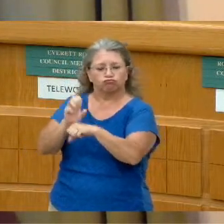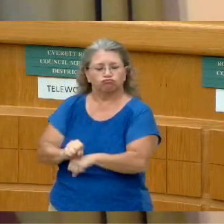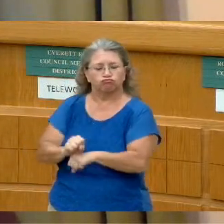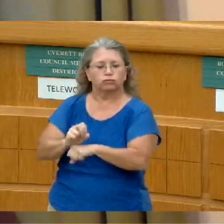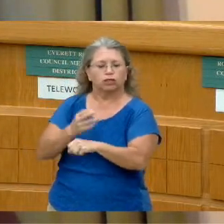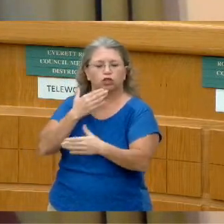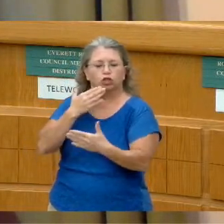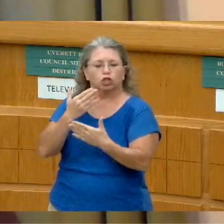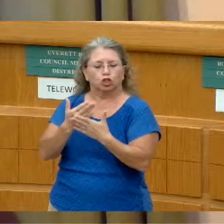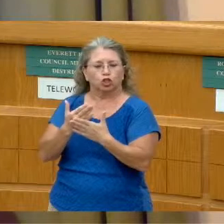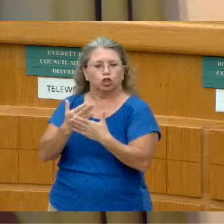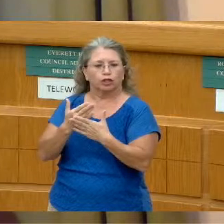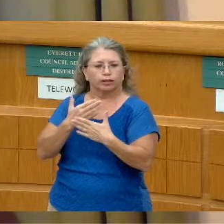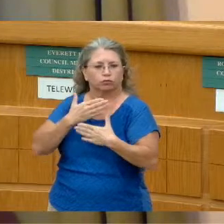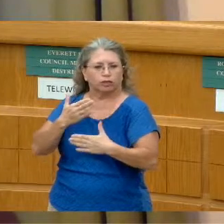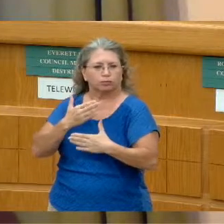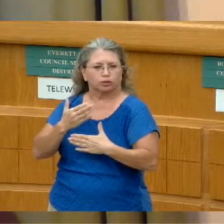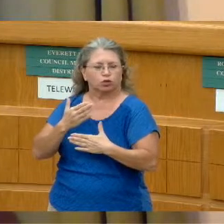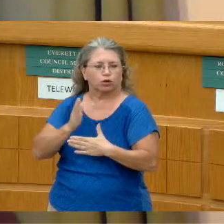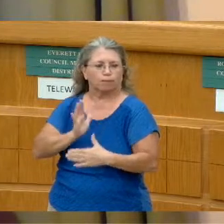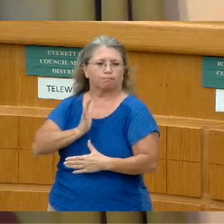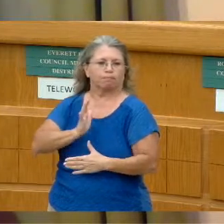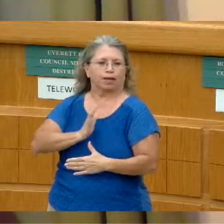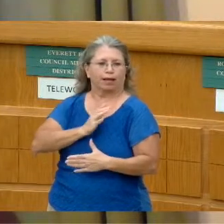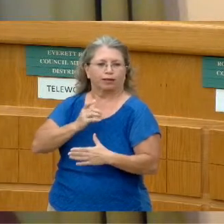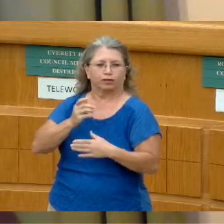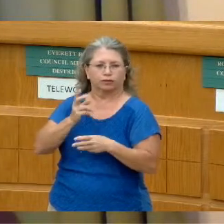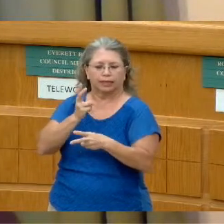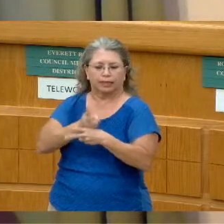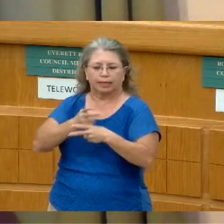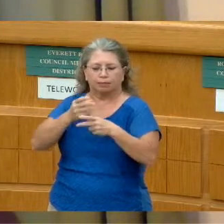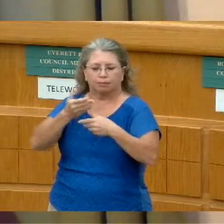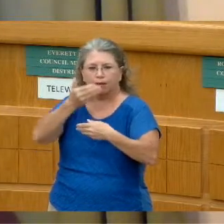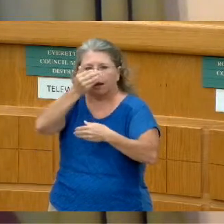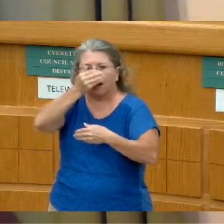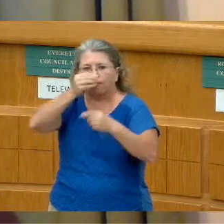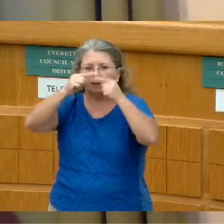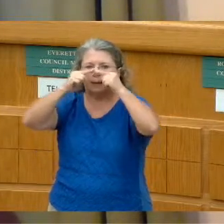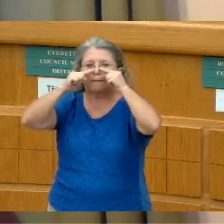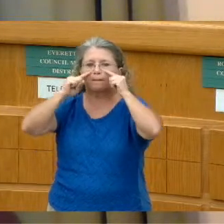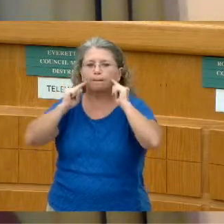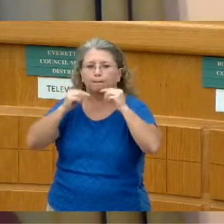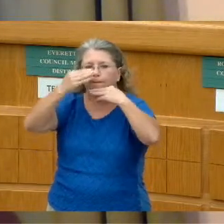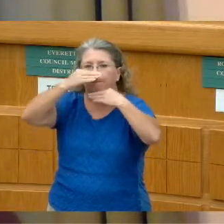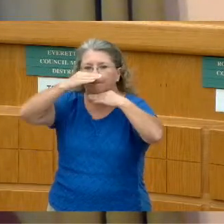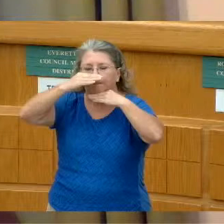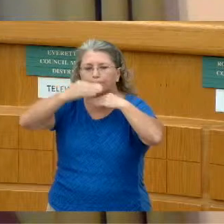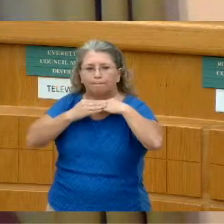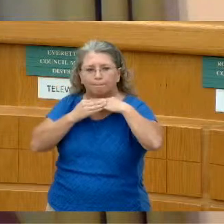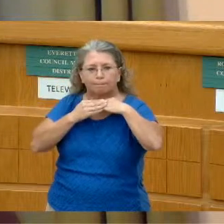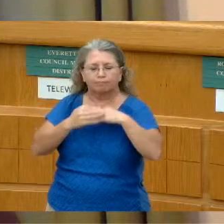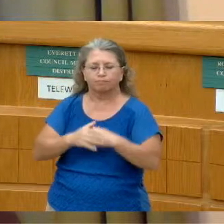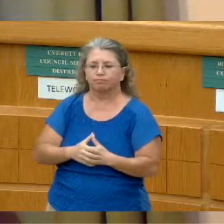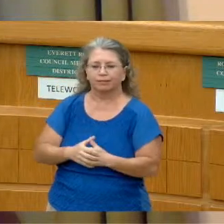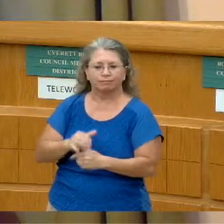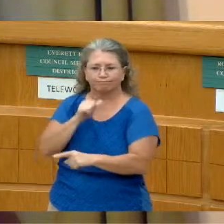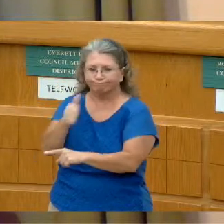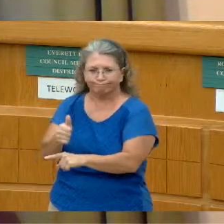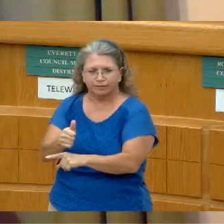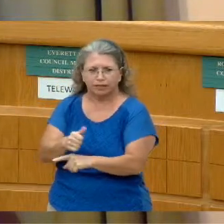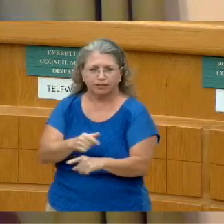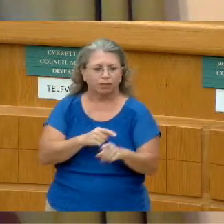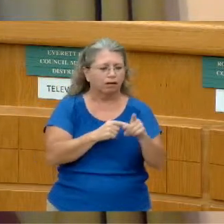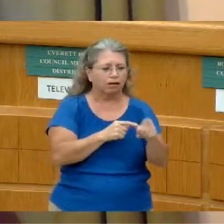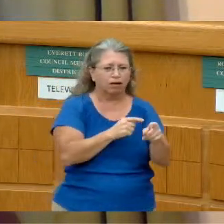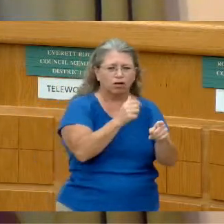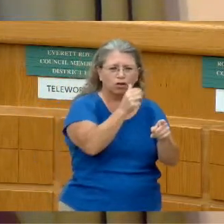mouth completely. She didn't. Where did Grandpa John fall short? Grandpa John was vulnerable and was supposed